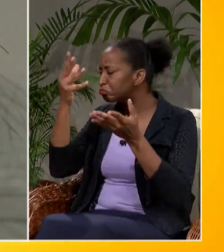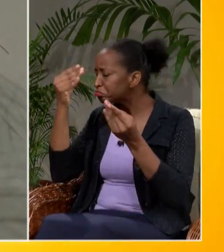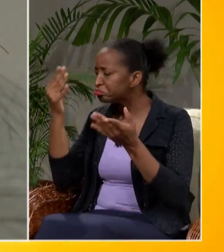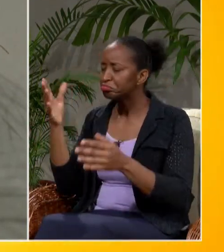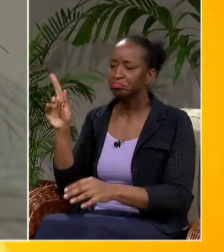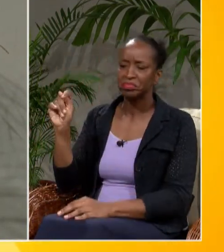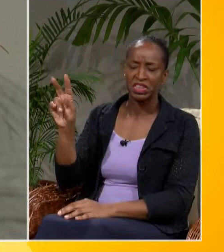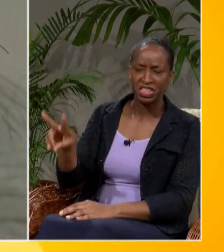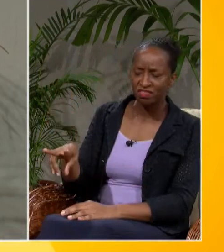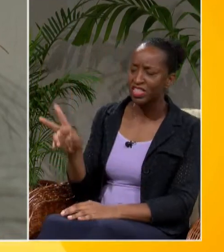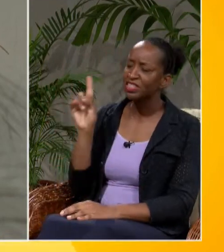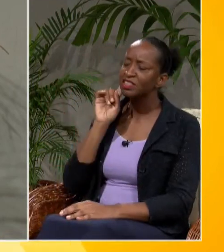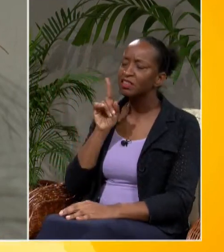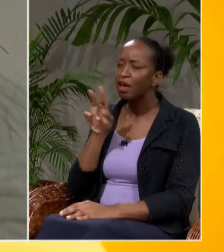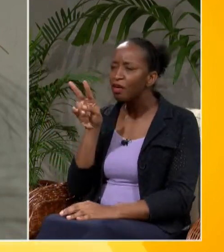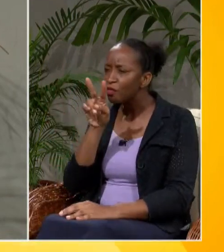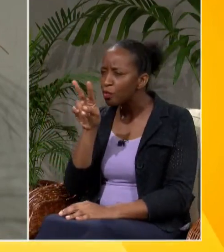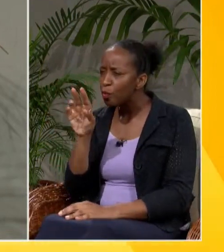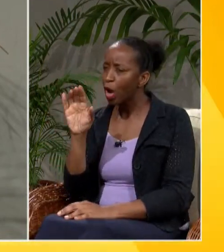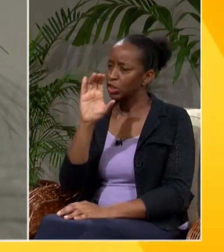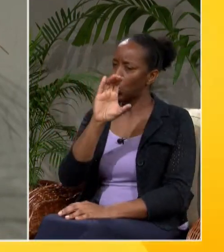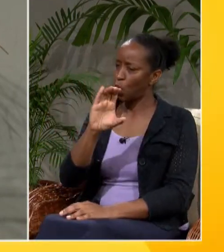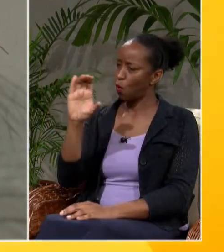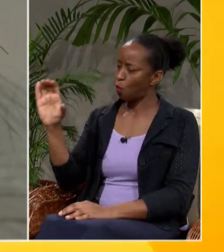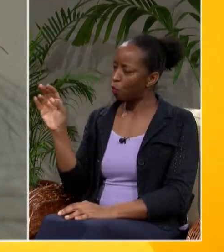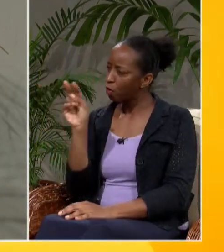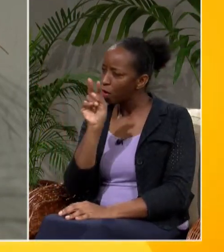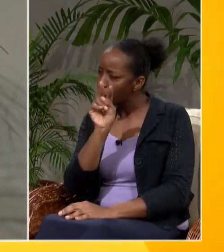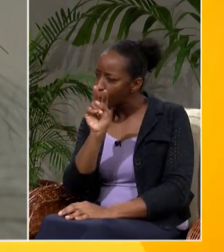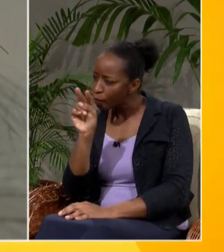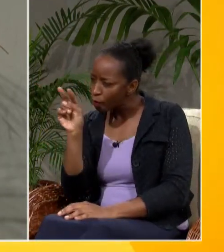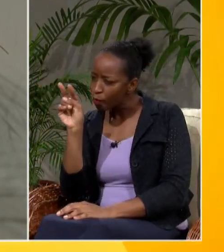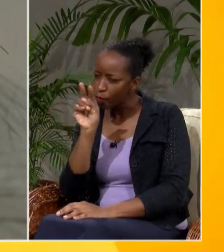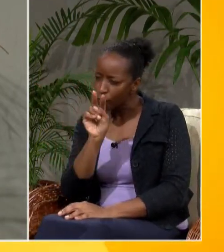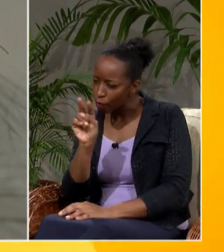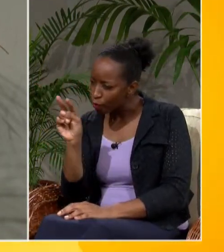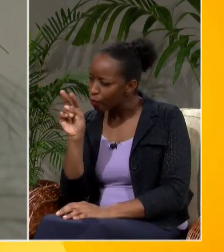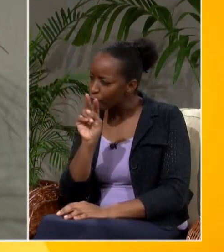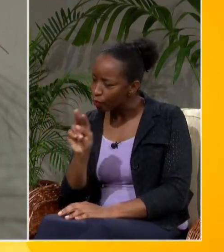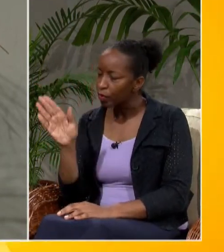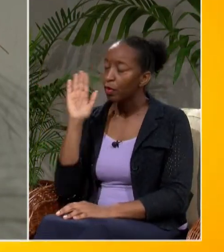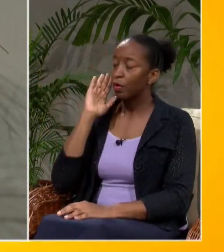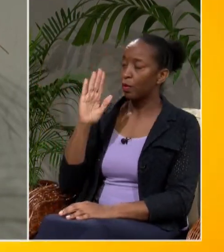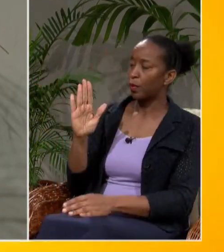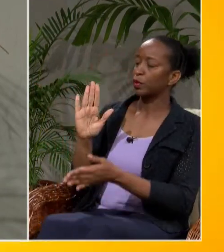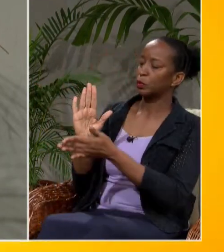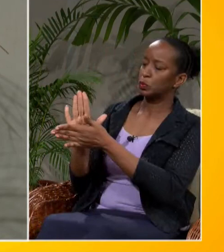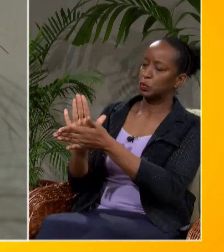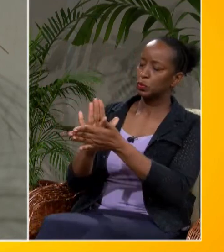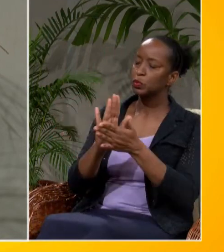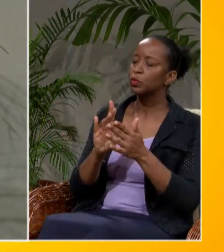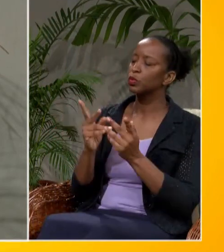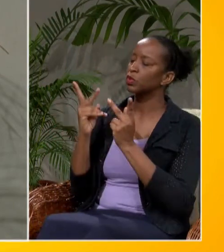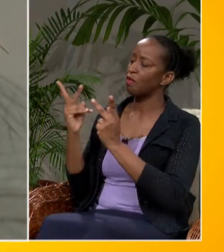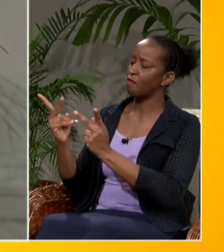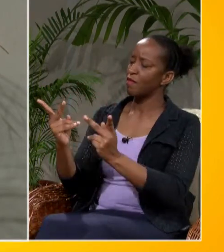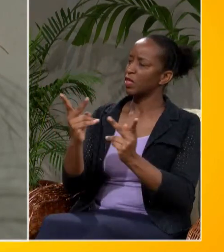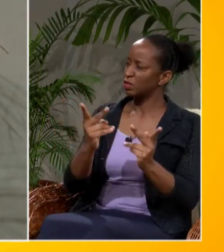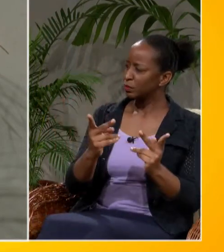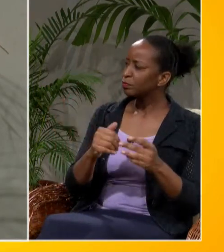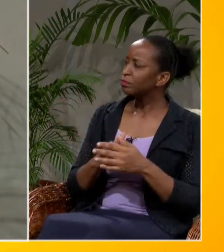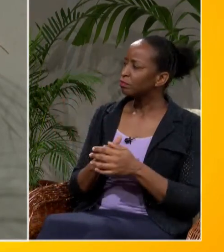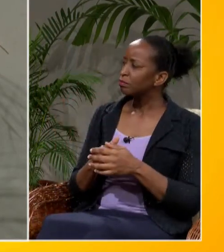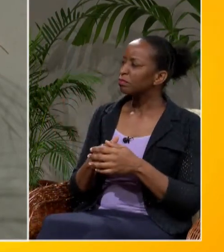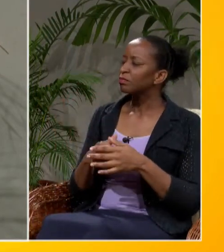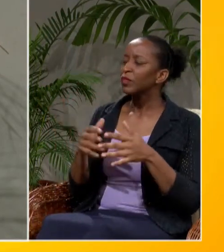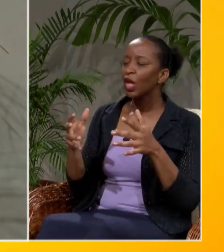screen and that. So we have quite a few even workshop involved. We're going to be visiting some school. So it's a lot